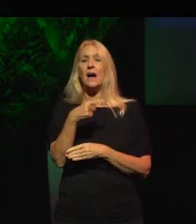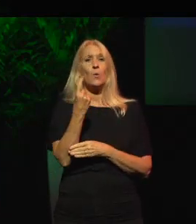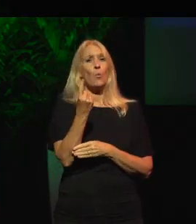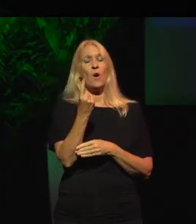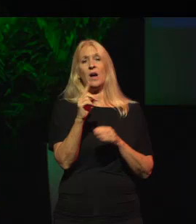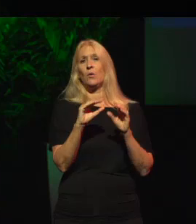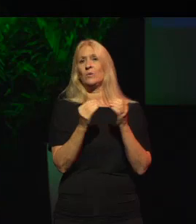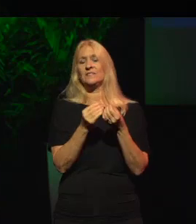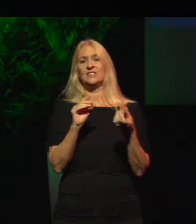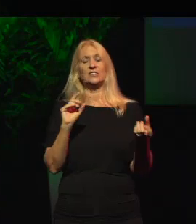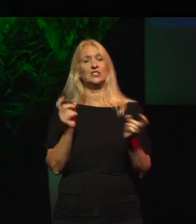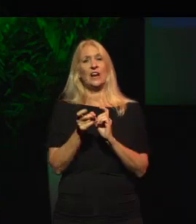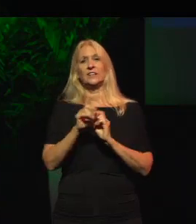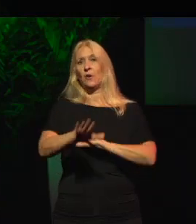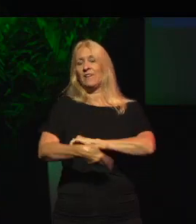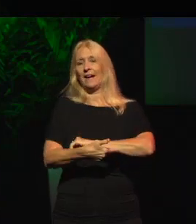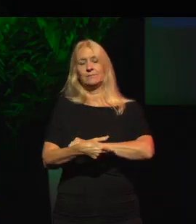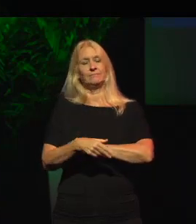that's been able to change overnight.